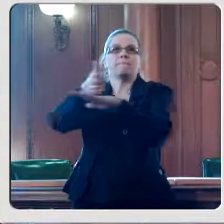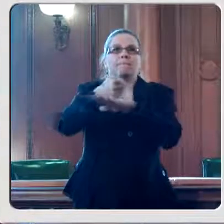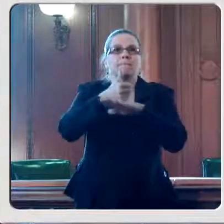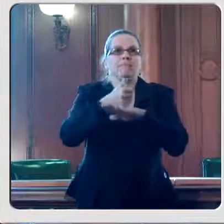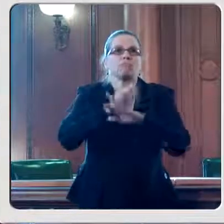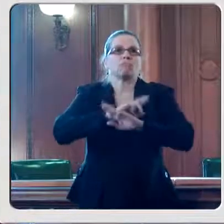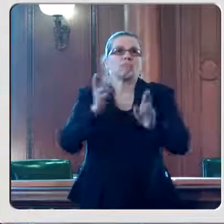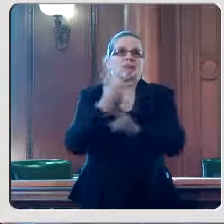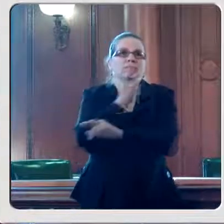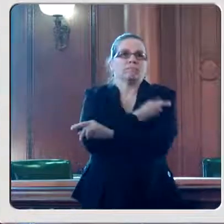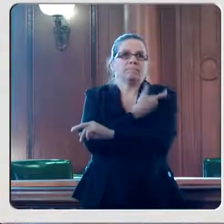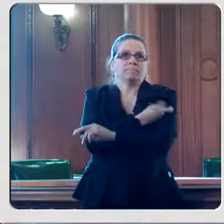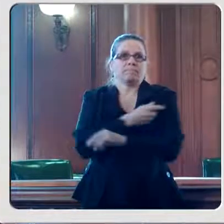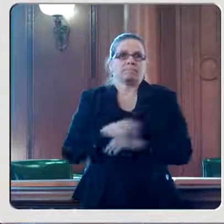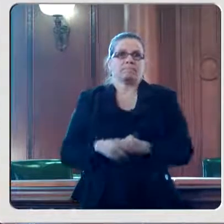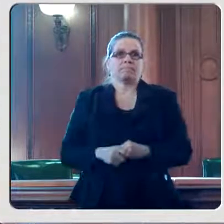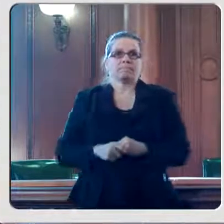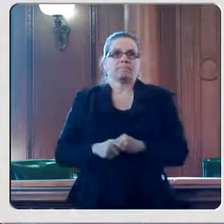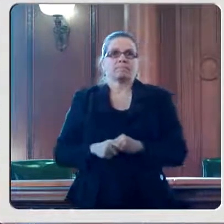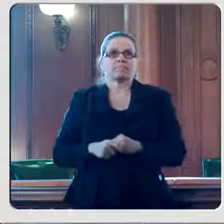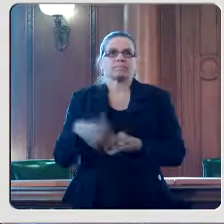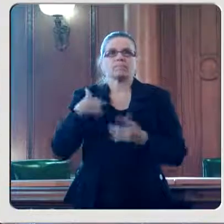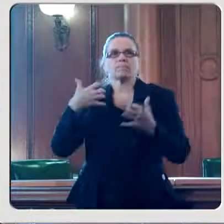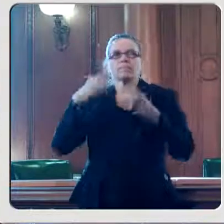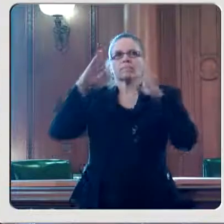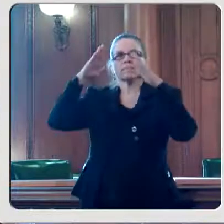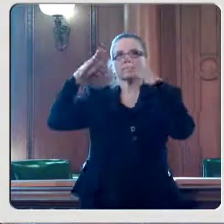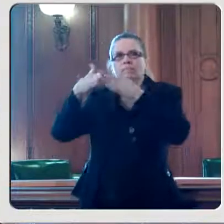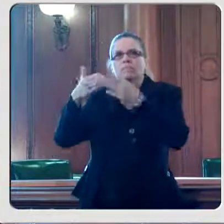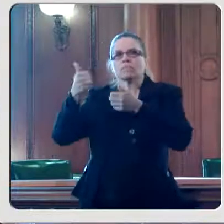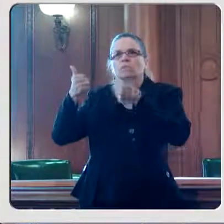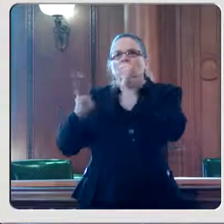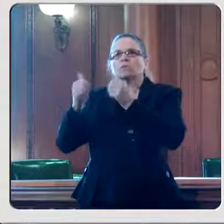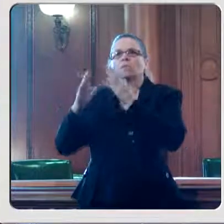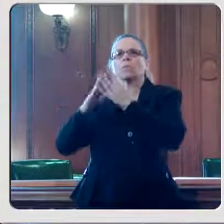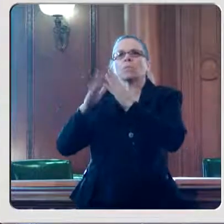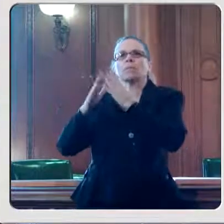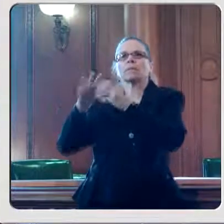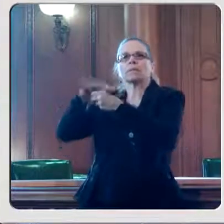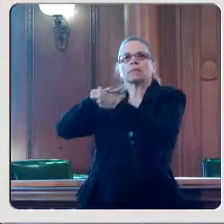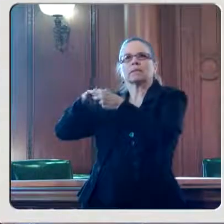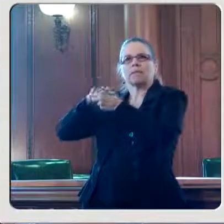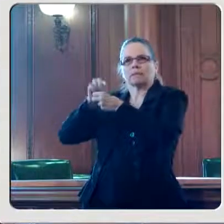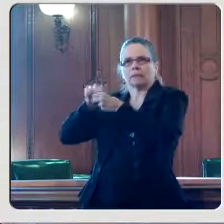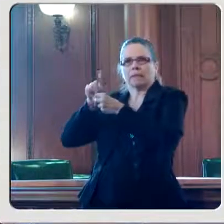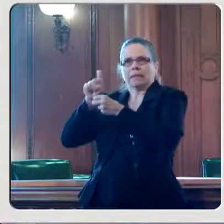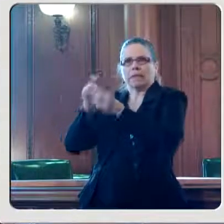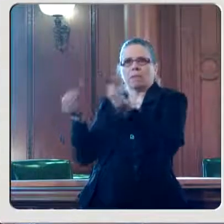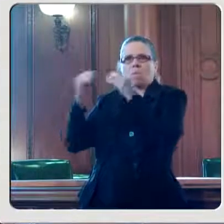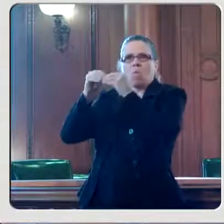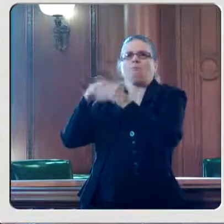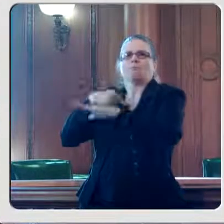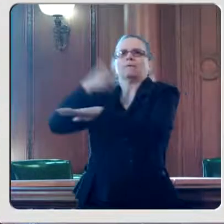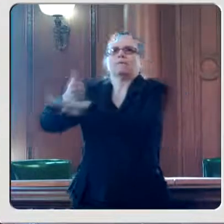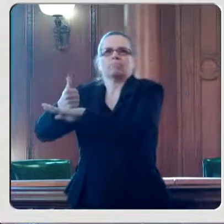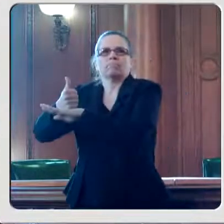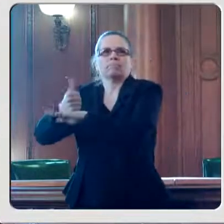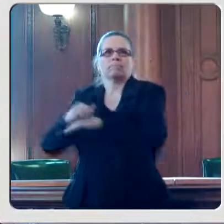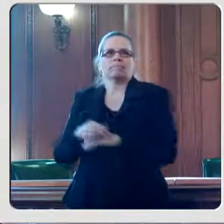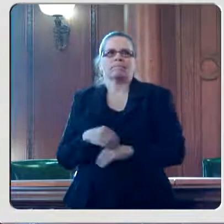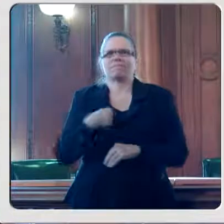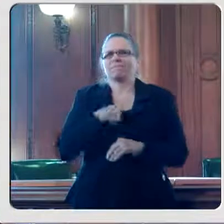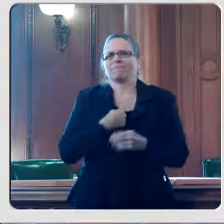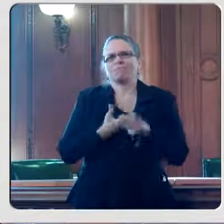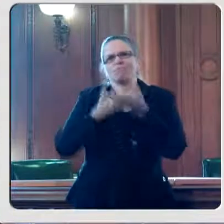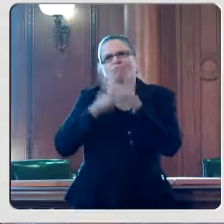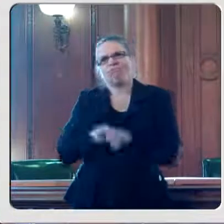me the supply, I have the team, well-tested team, to get it done. So I think, as